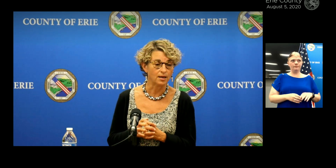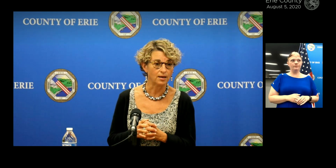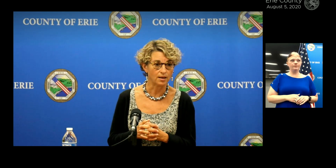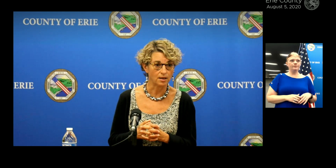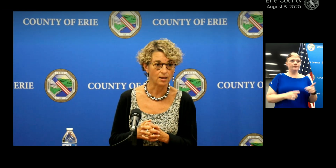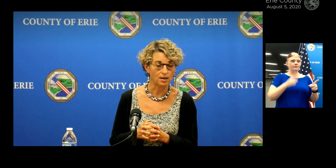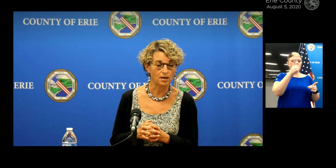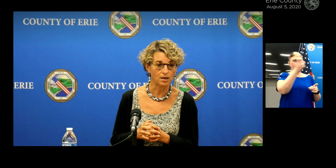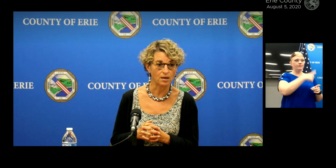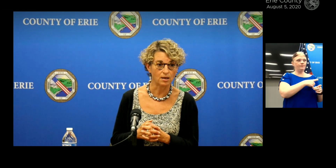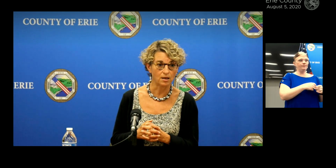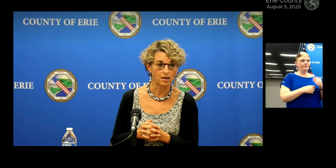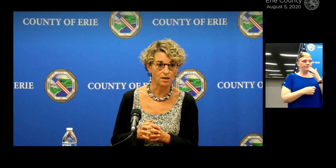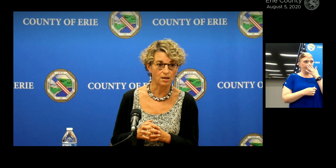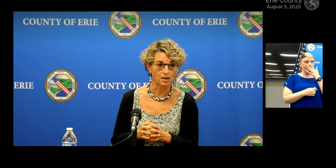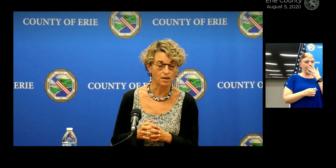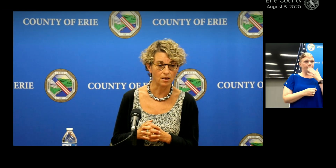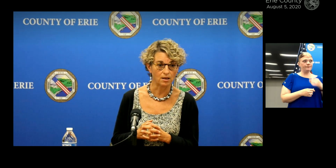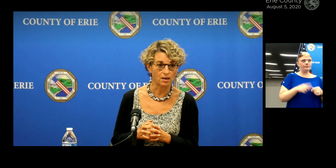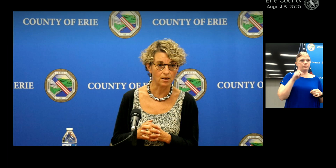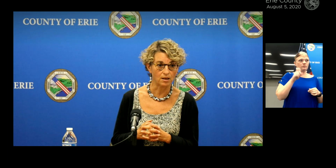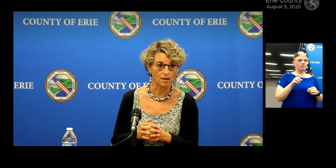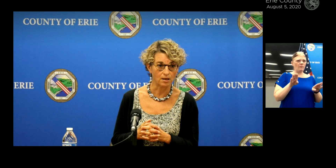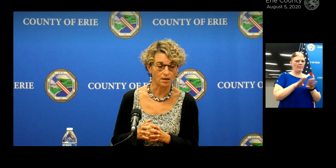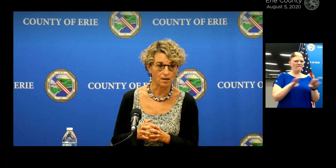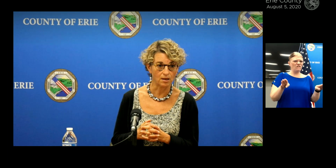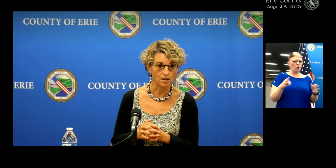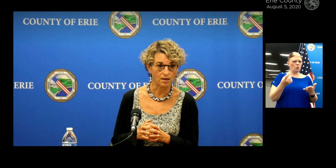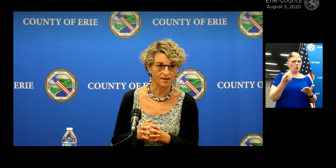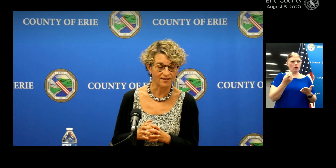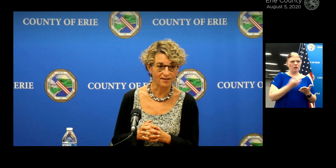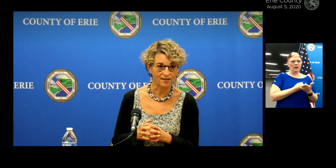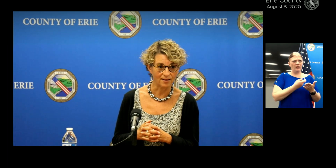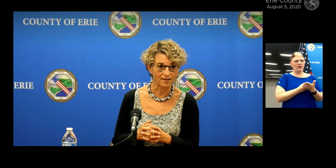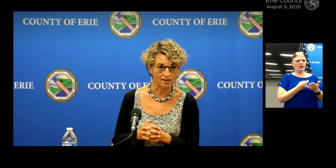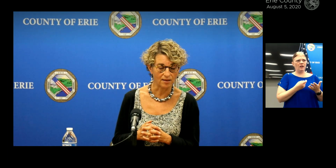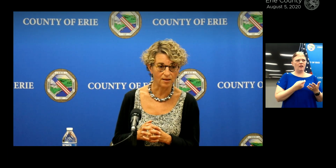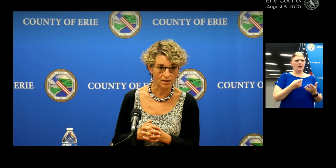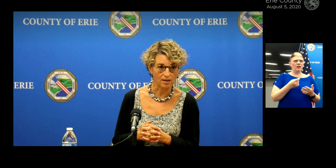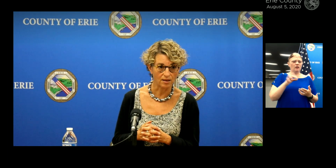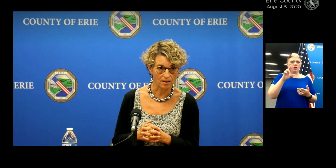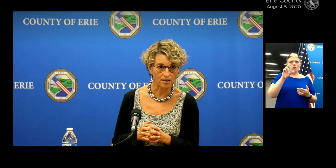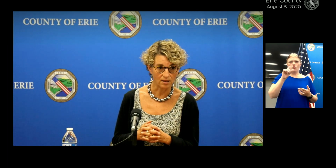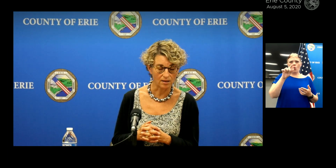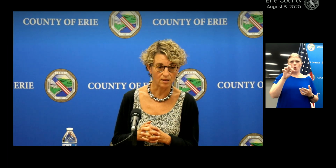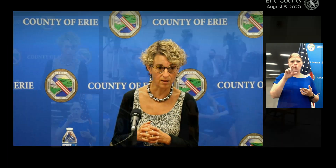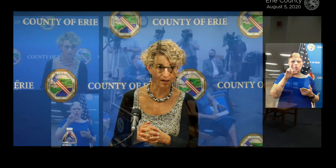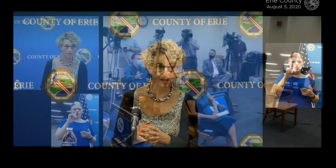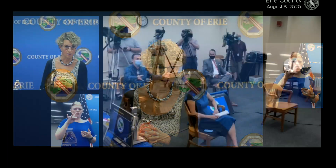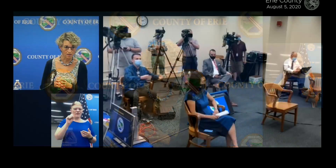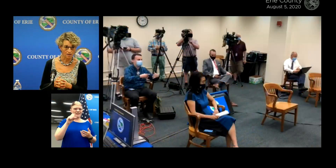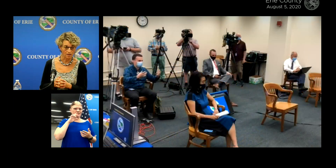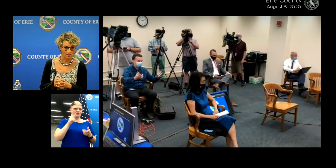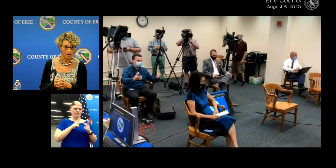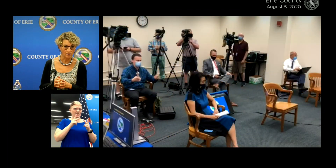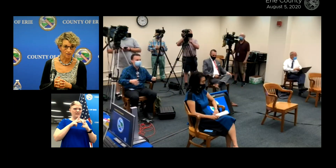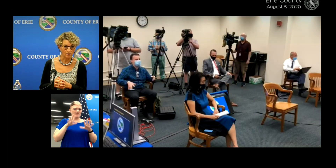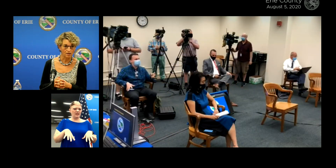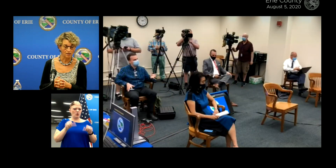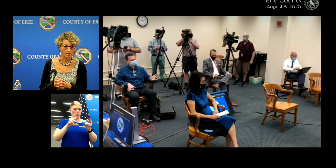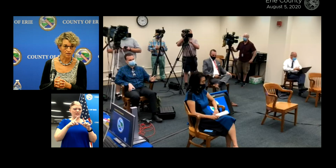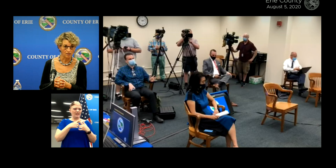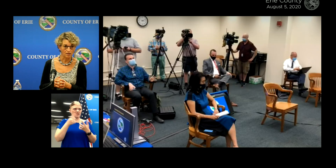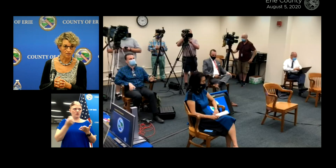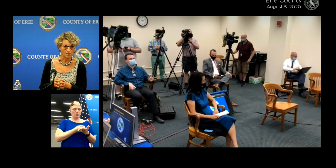Dr. Bernstein, should floor hockey, roller rinks, the places that have these floor hockey leagues every year, should they